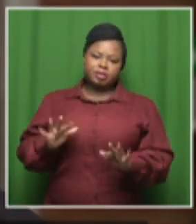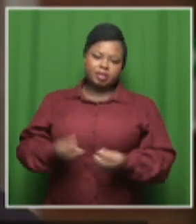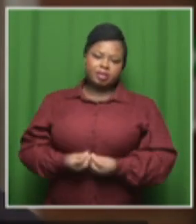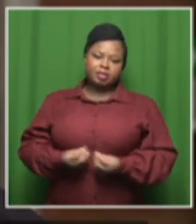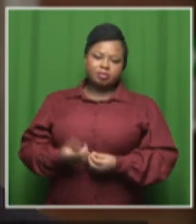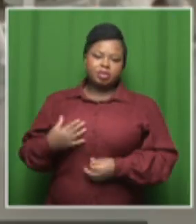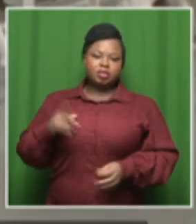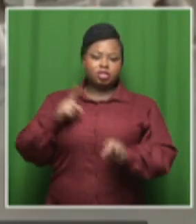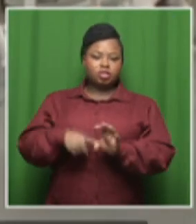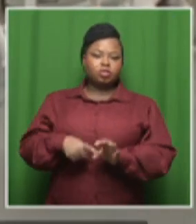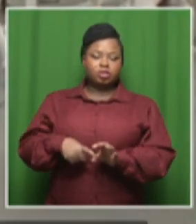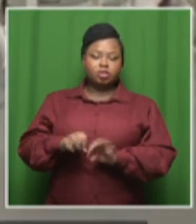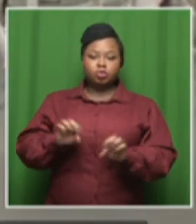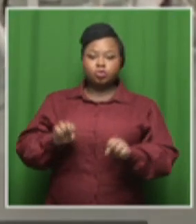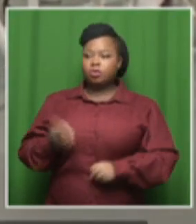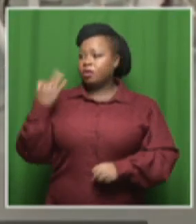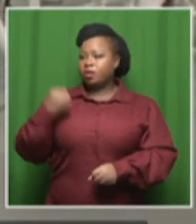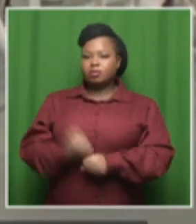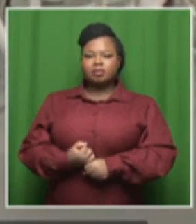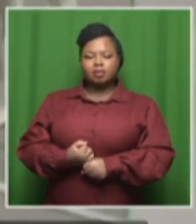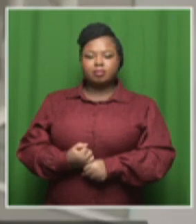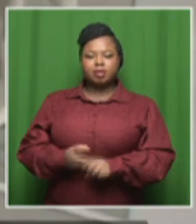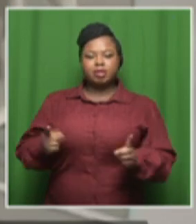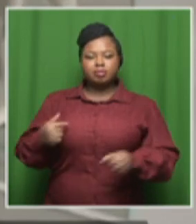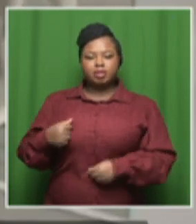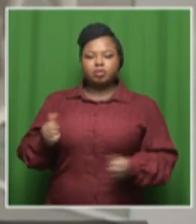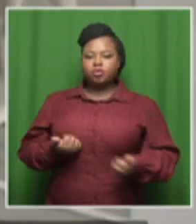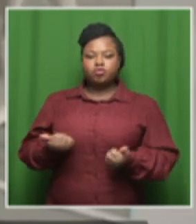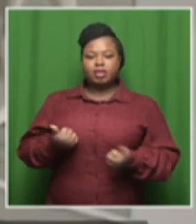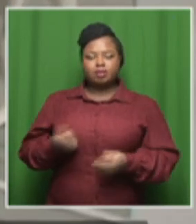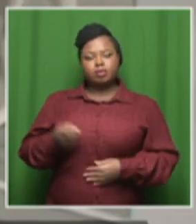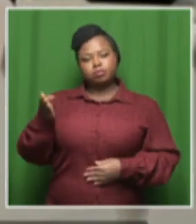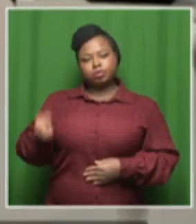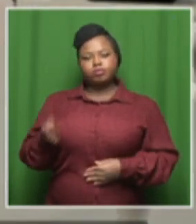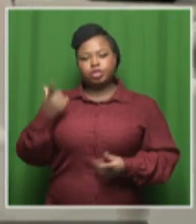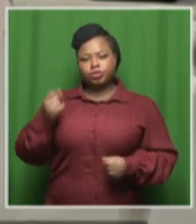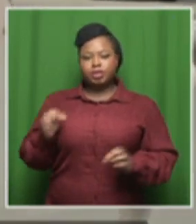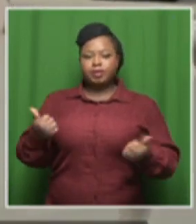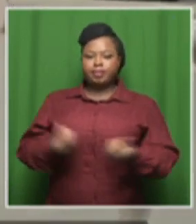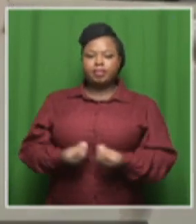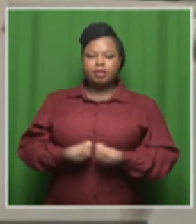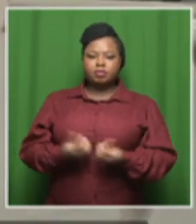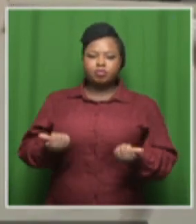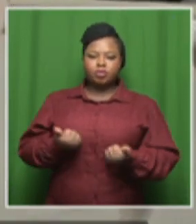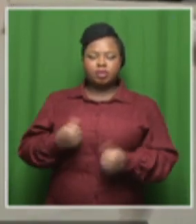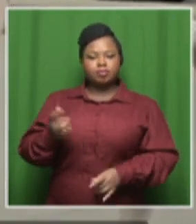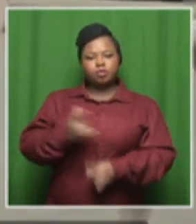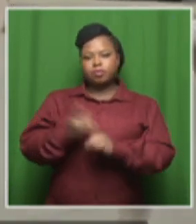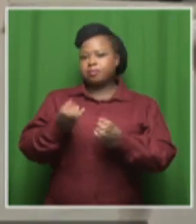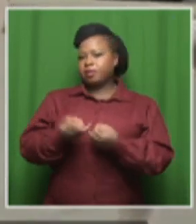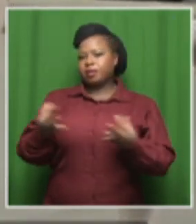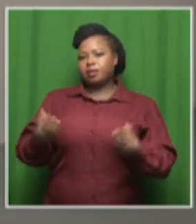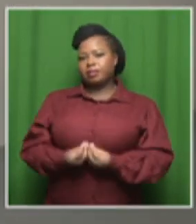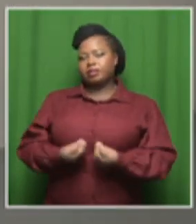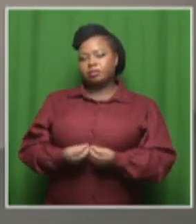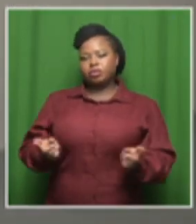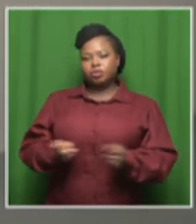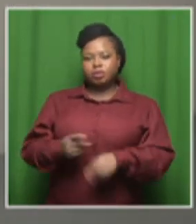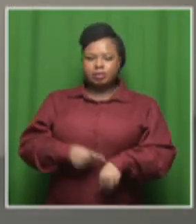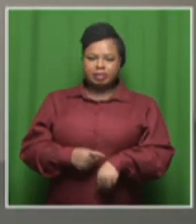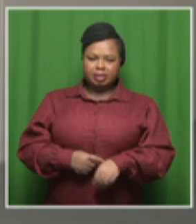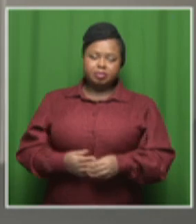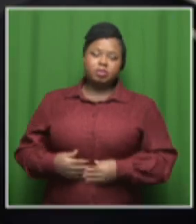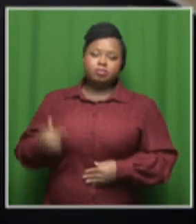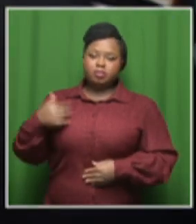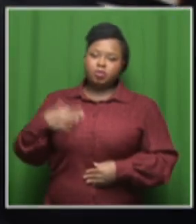just joined the studio a year ago, and I'm already going and doing crazy things already. I've won so many things in such a short span of time.